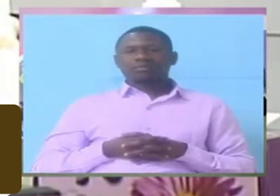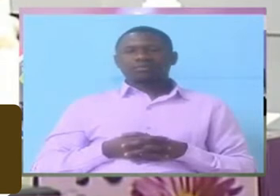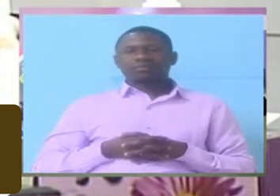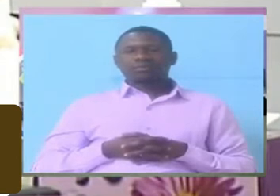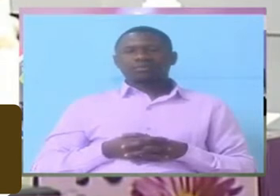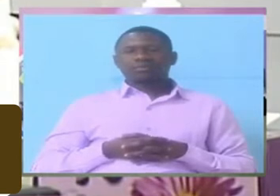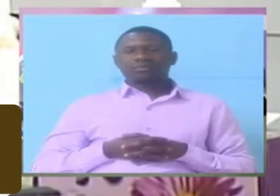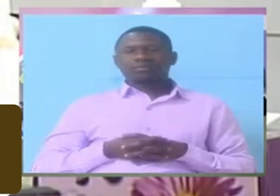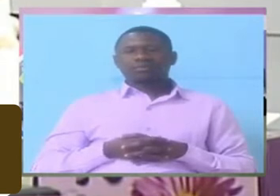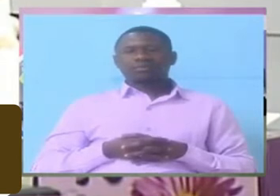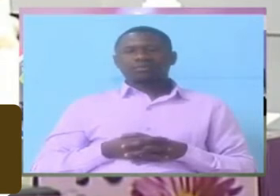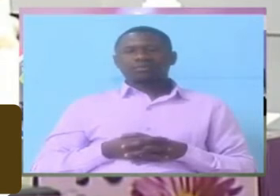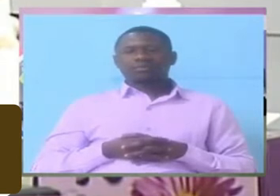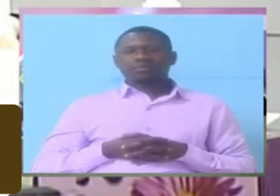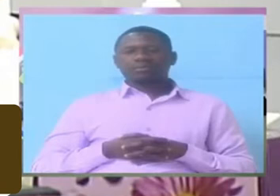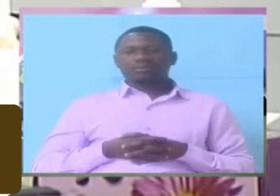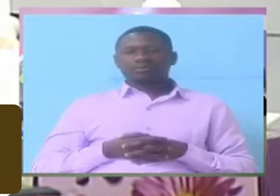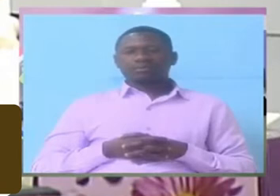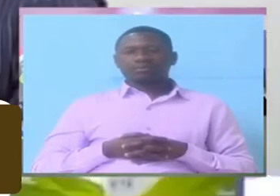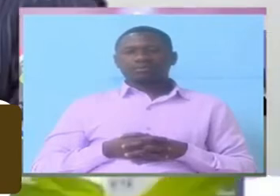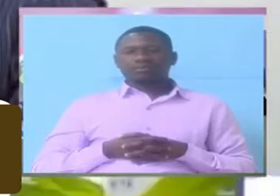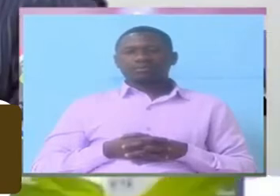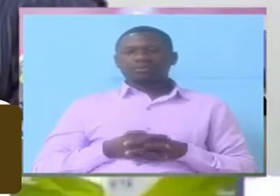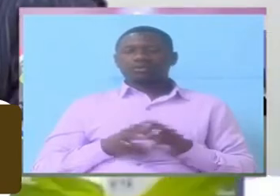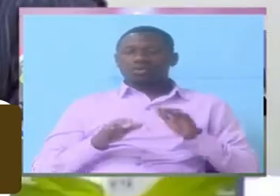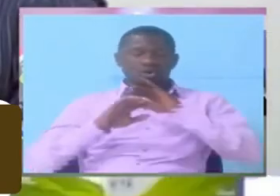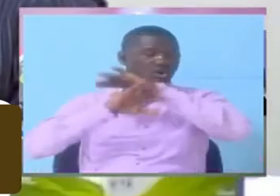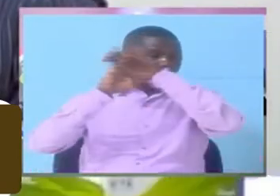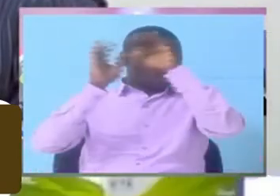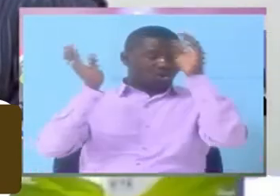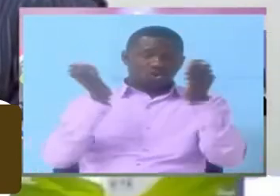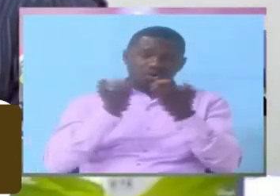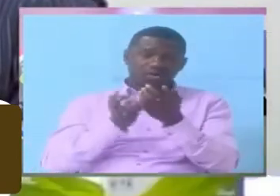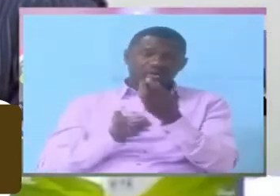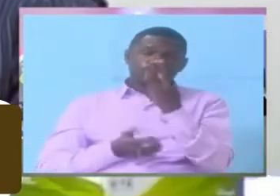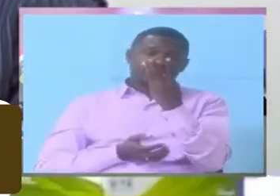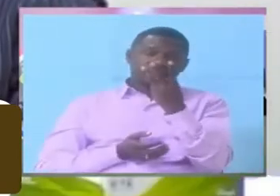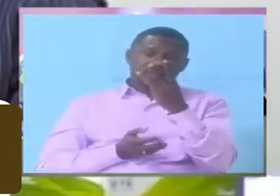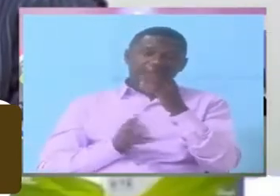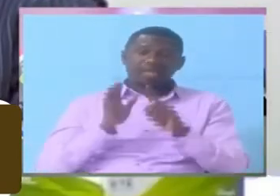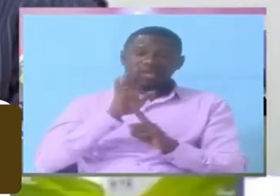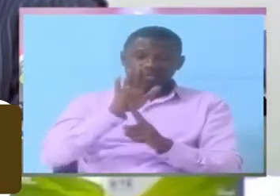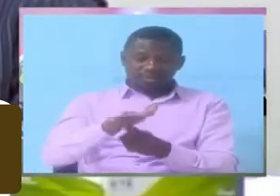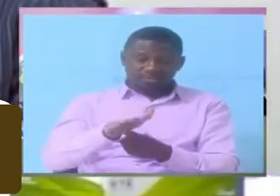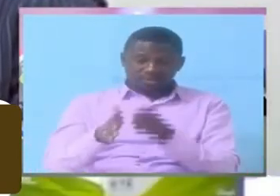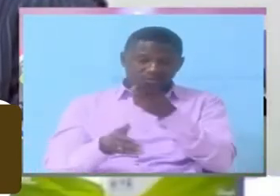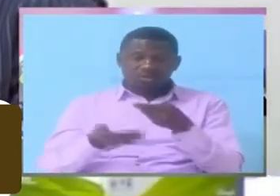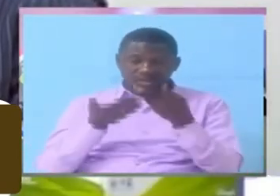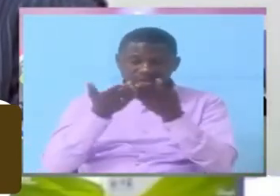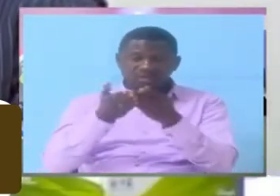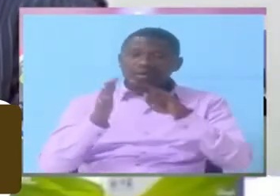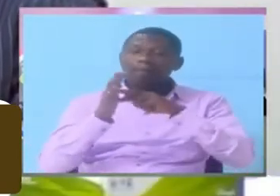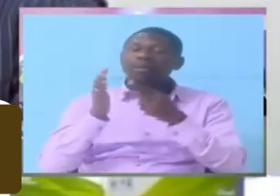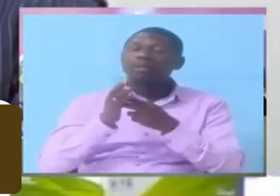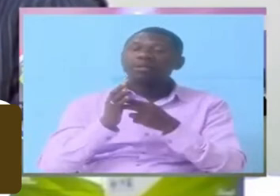pour ka boriyata. All three examples you have given are violations of the law. Ey misal sabol